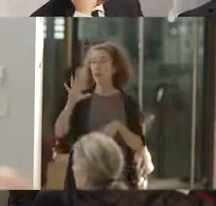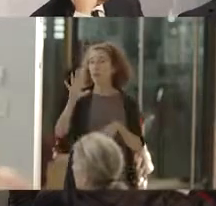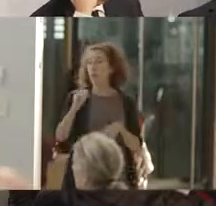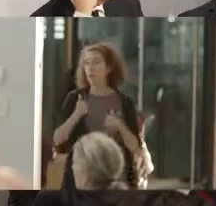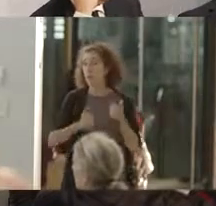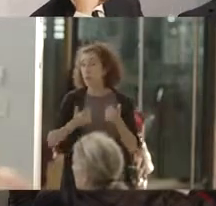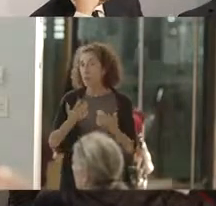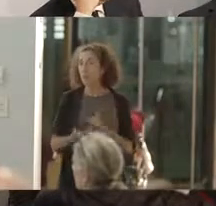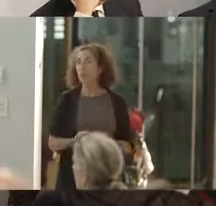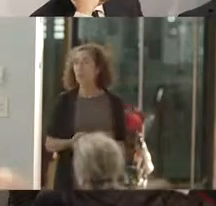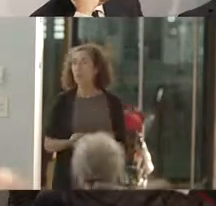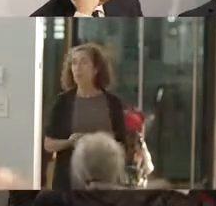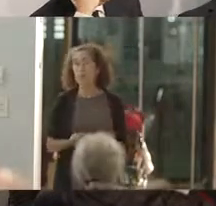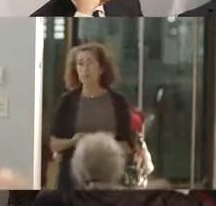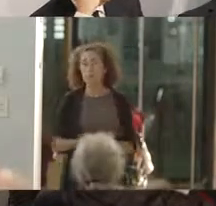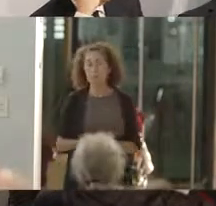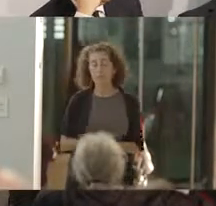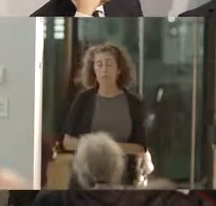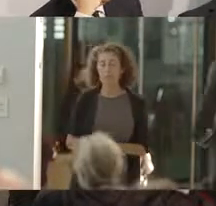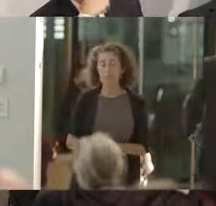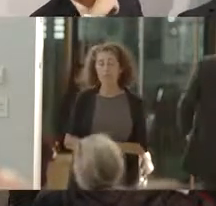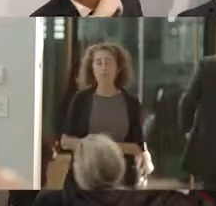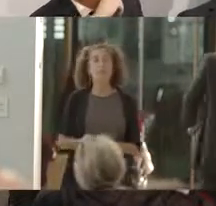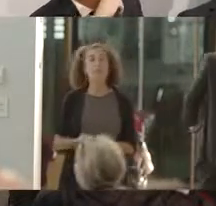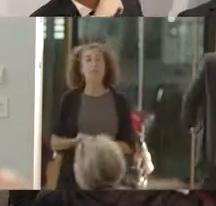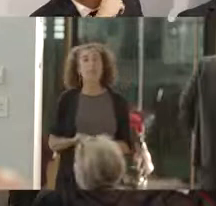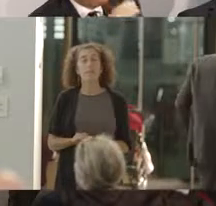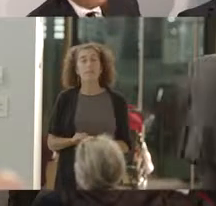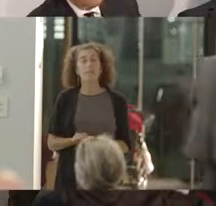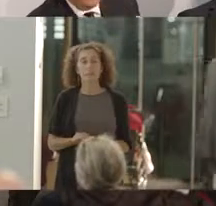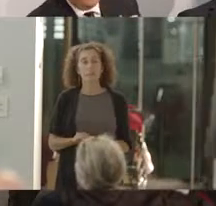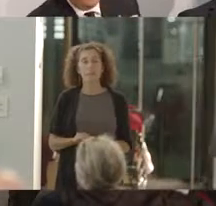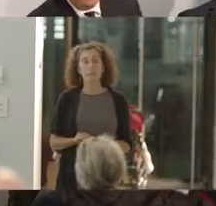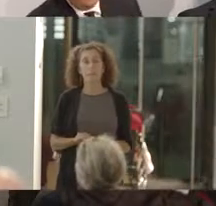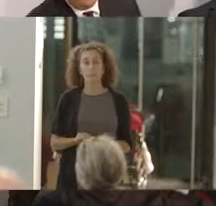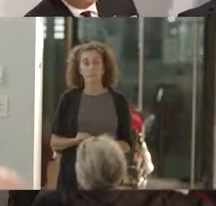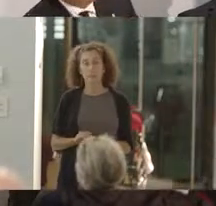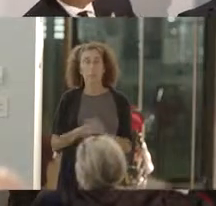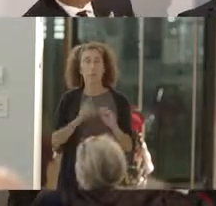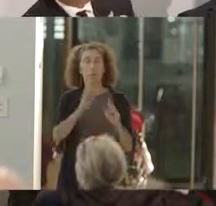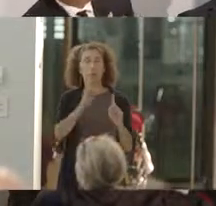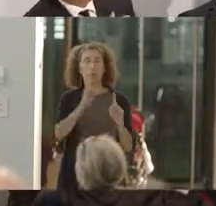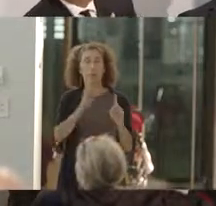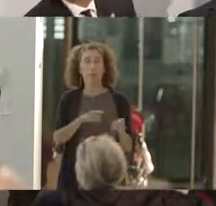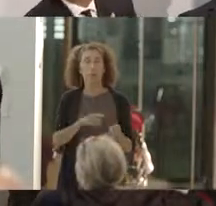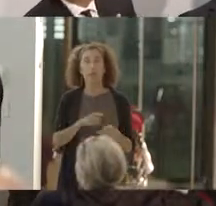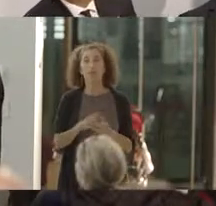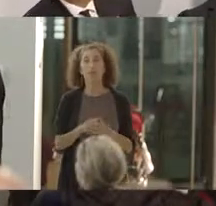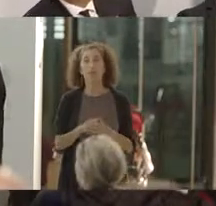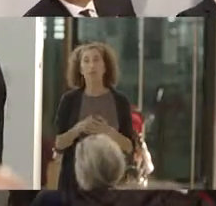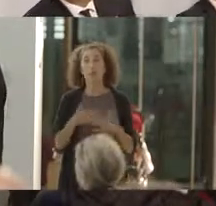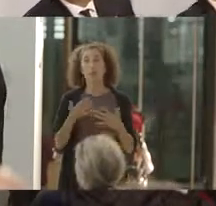Right. So to your first question on the FEMA appeal. So some of you know the city had appealed FEMA on the flood